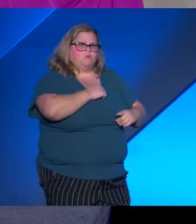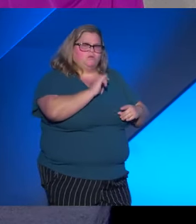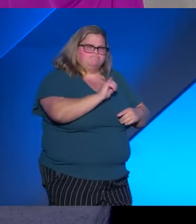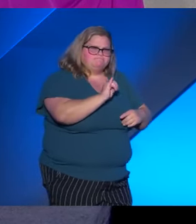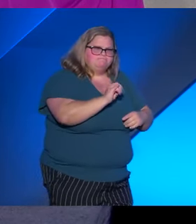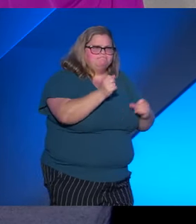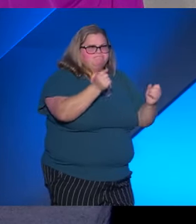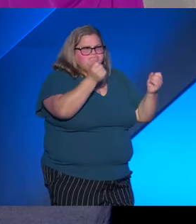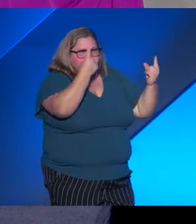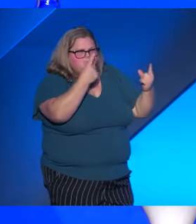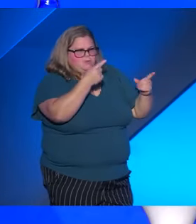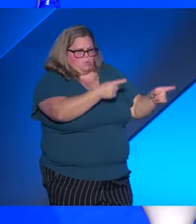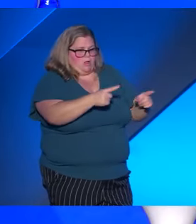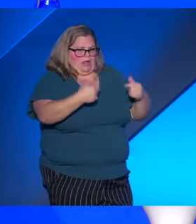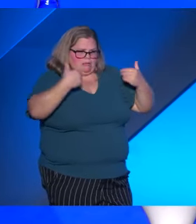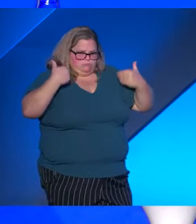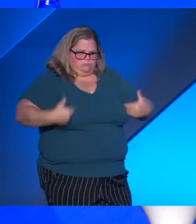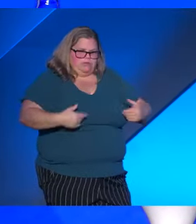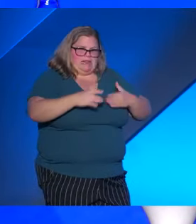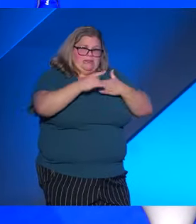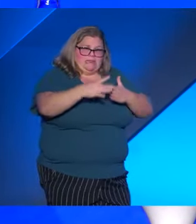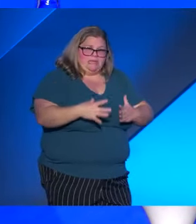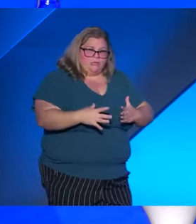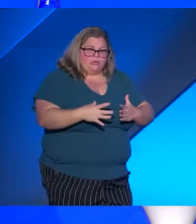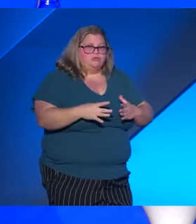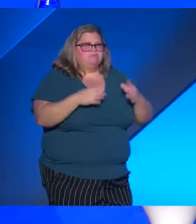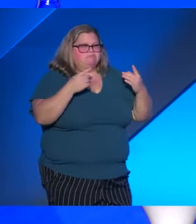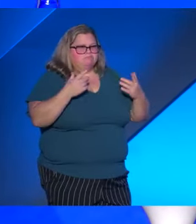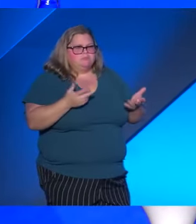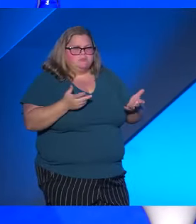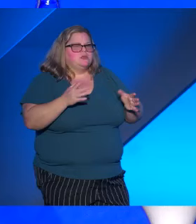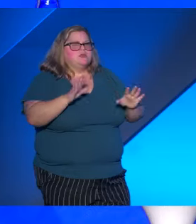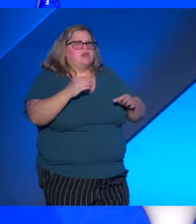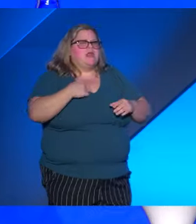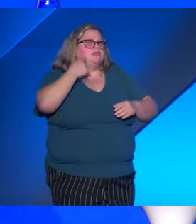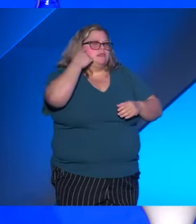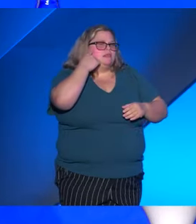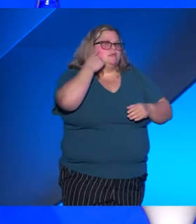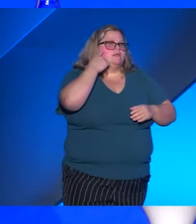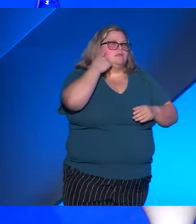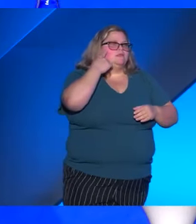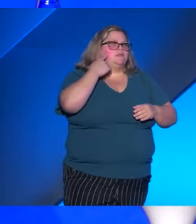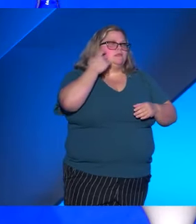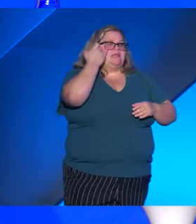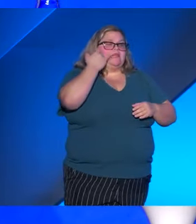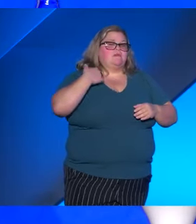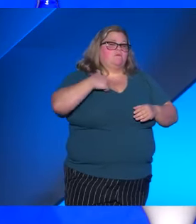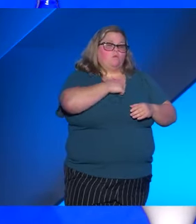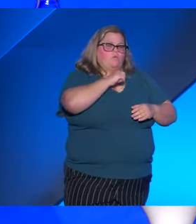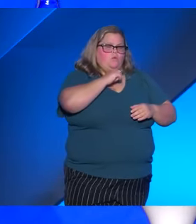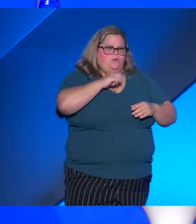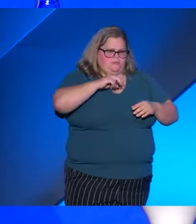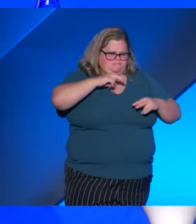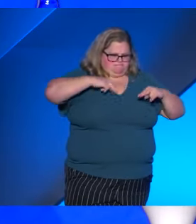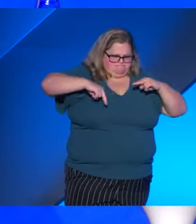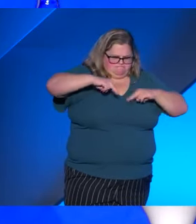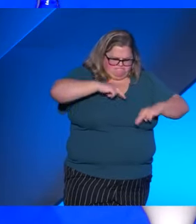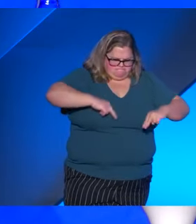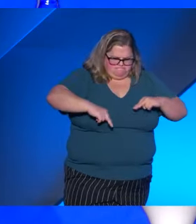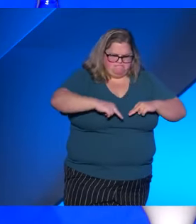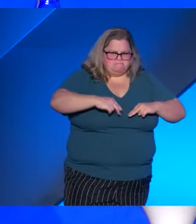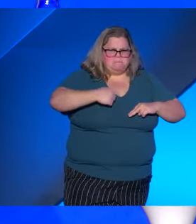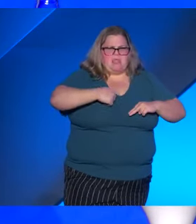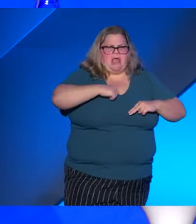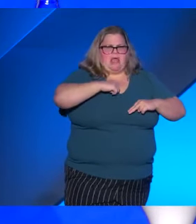happening as a leader, I think when we don't find ourselves standing in a place of certainty,